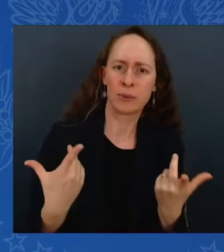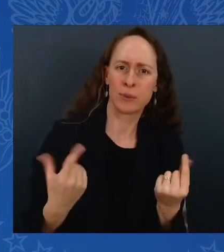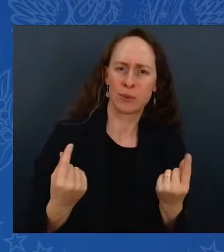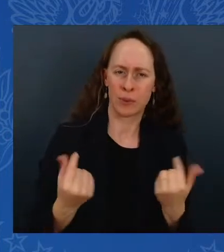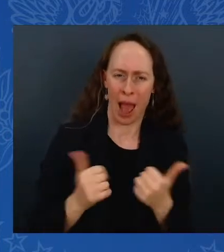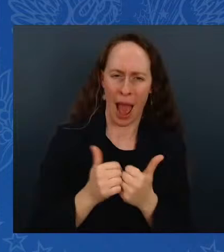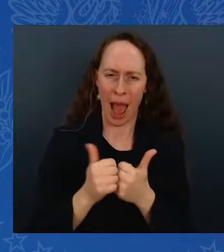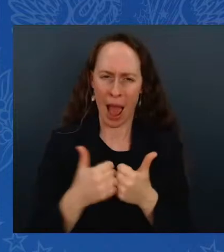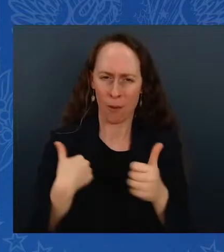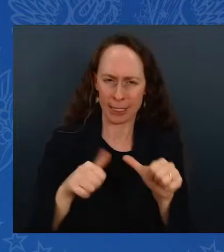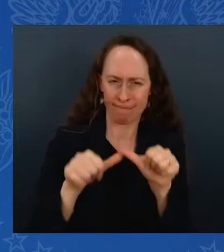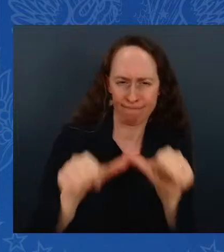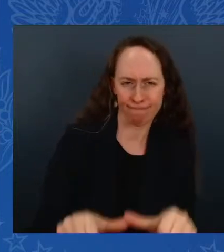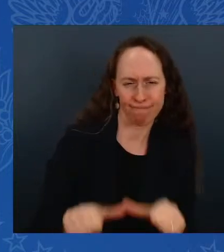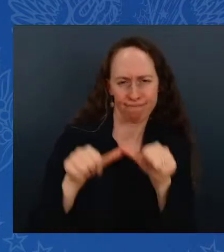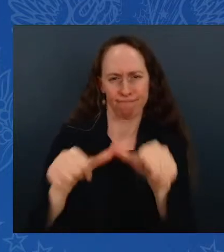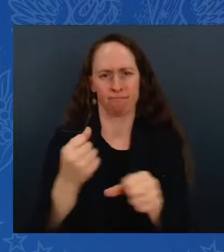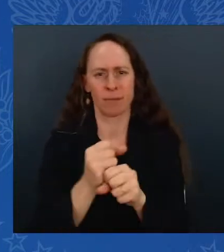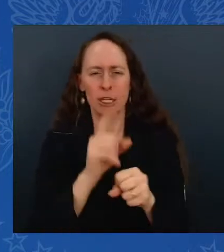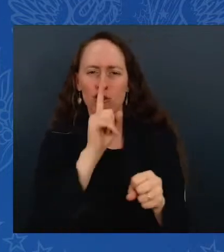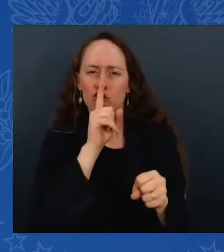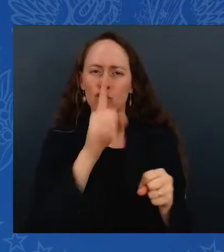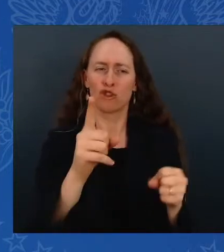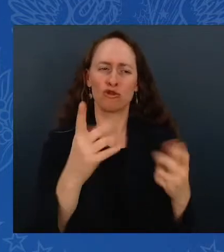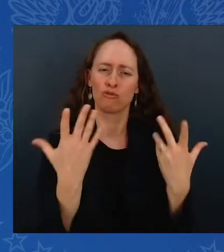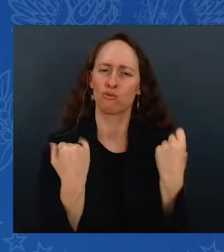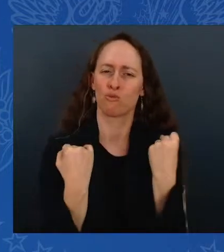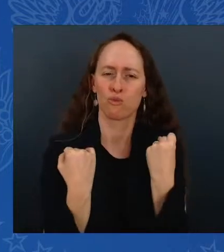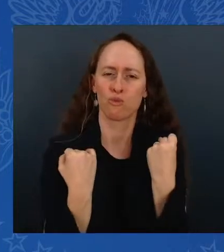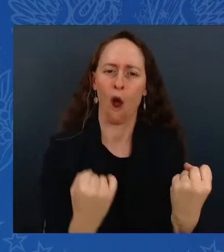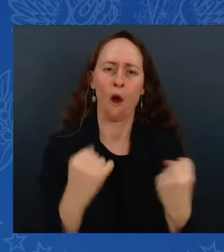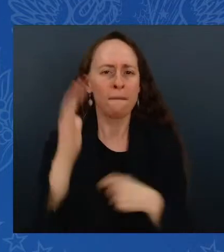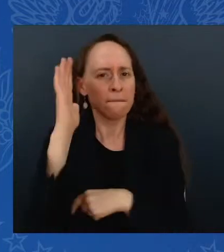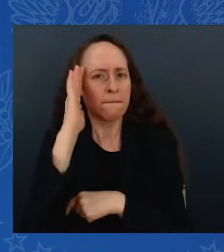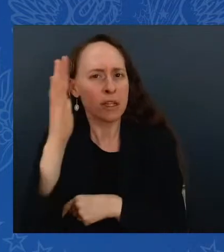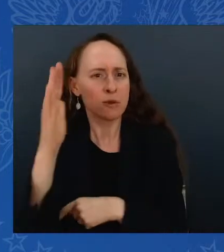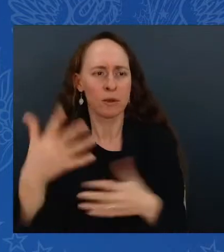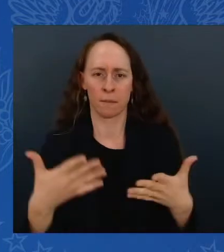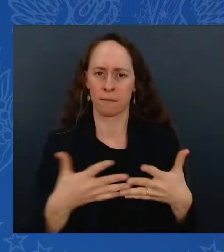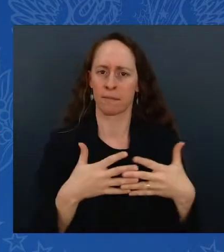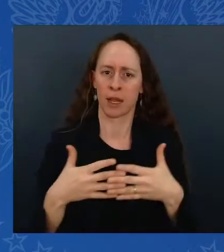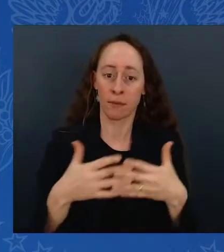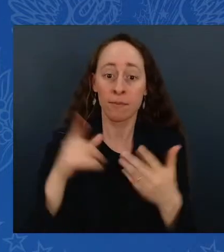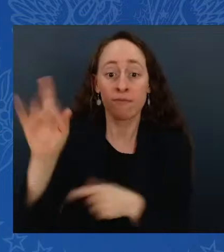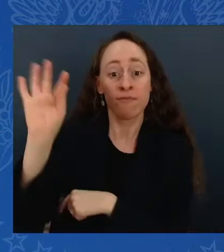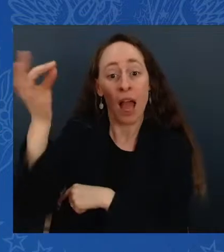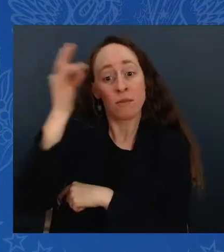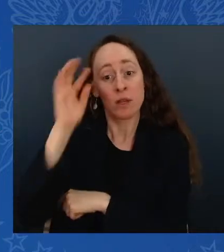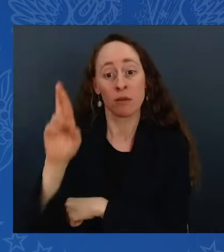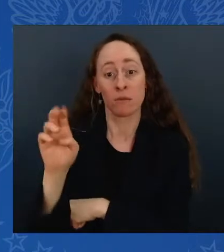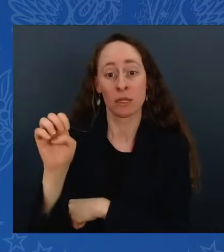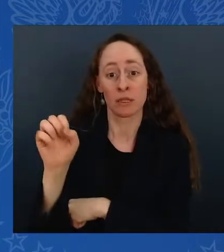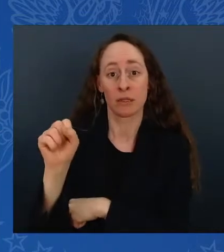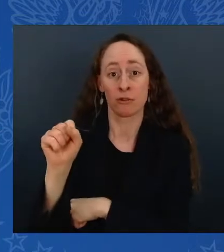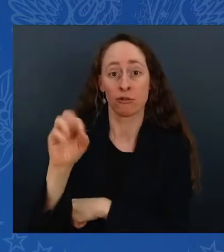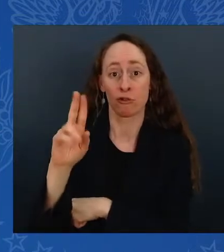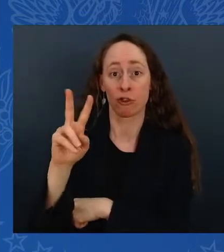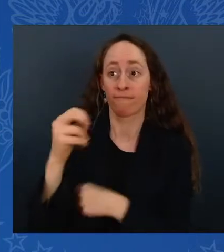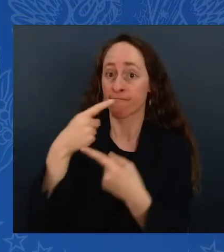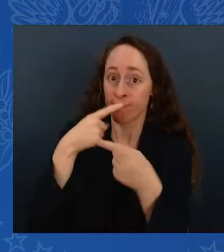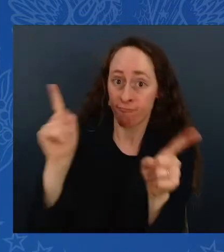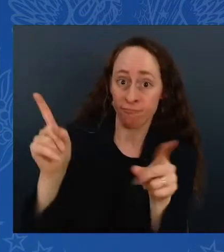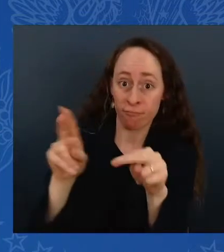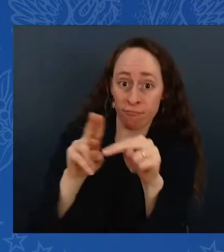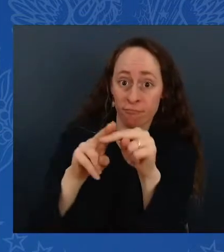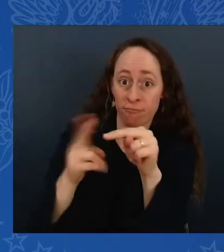The Fed lowering interest rates isn't a declaration of victory. It's a declaration of progress. It's a signal we've entered a new phase